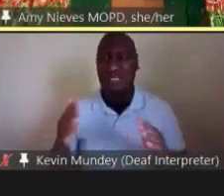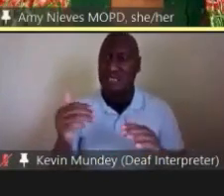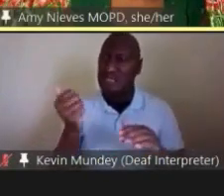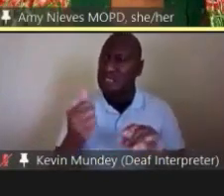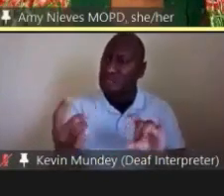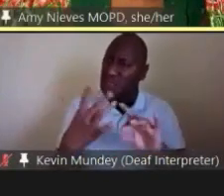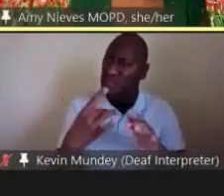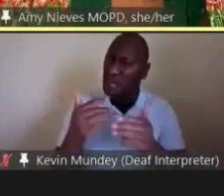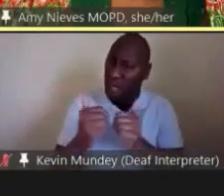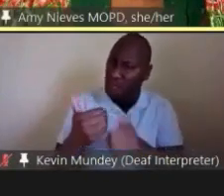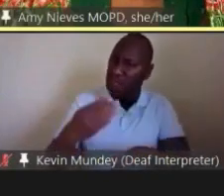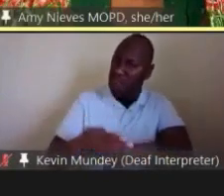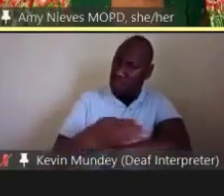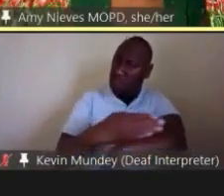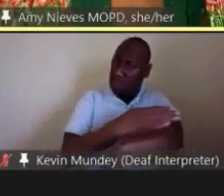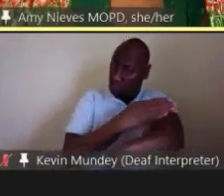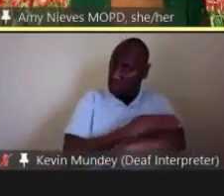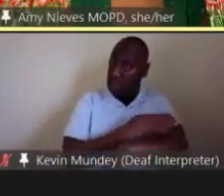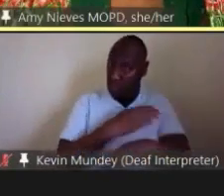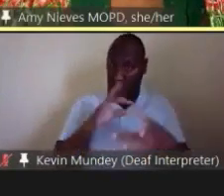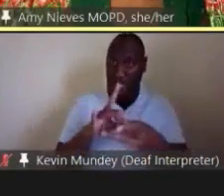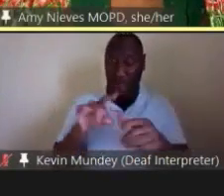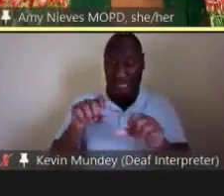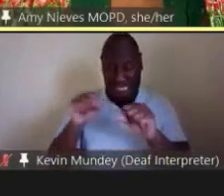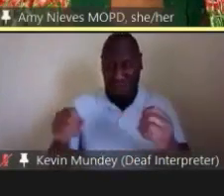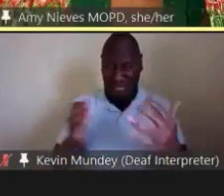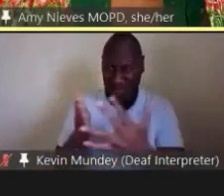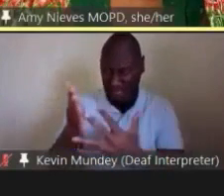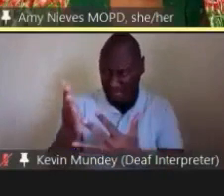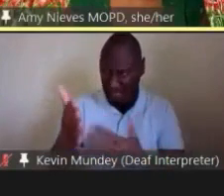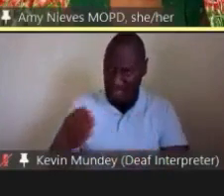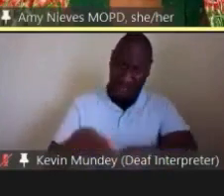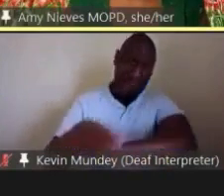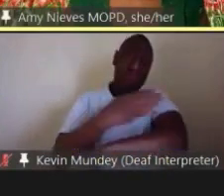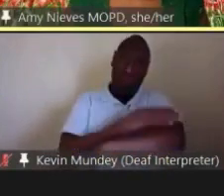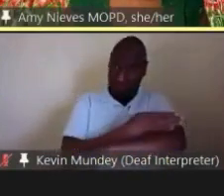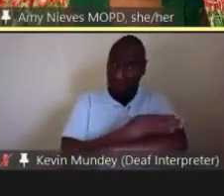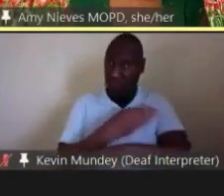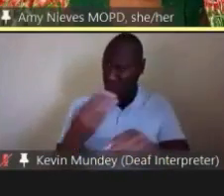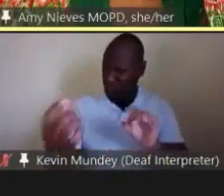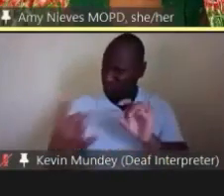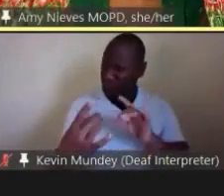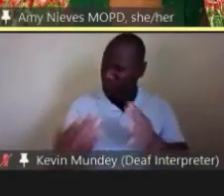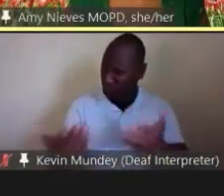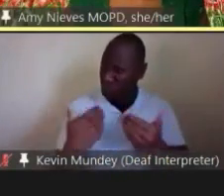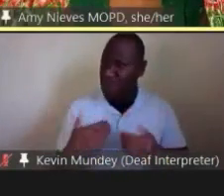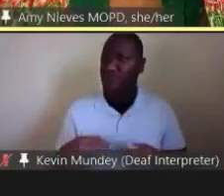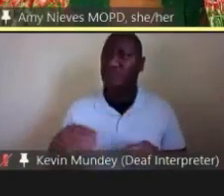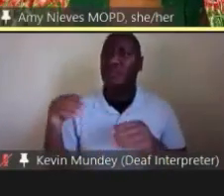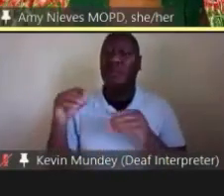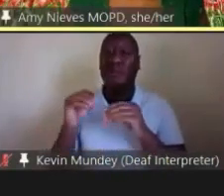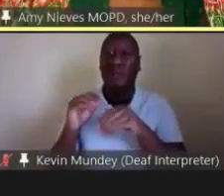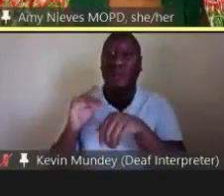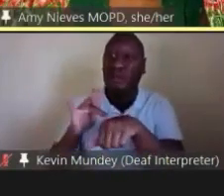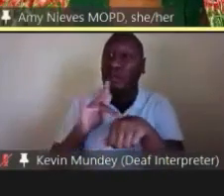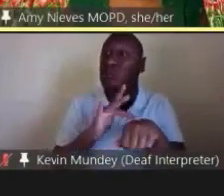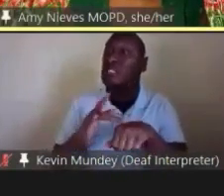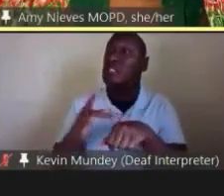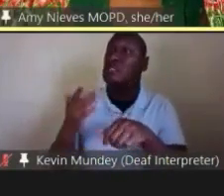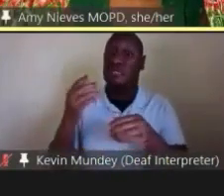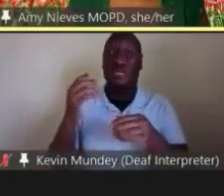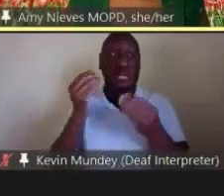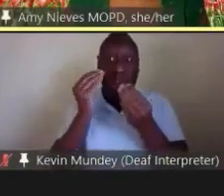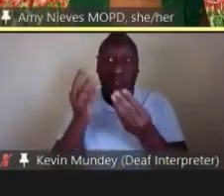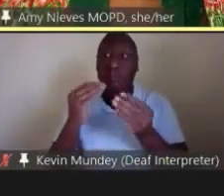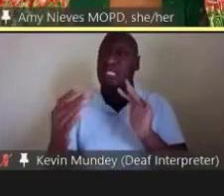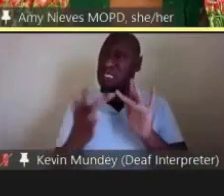regarding systems navigation. For more information or additional resources, please reach out to the